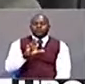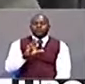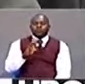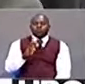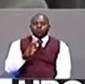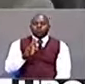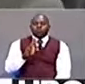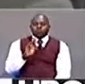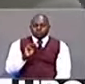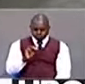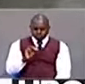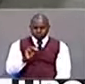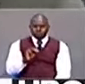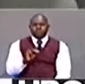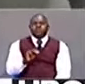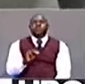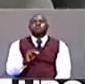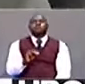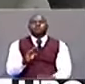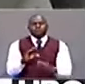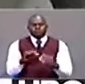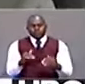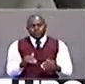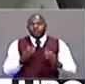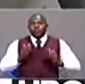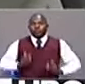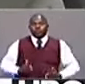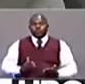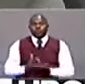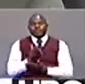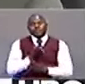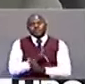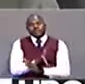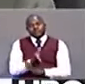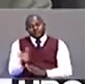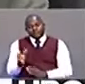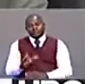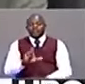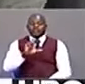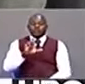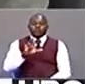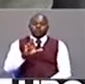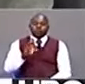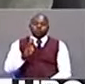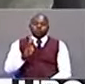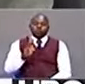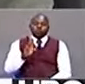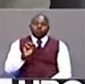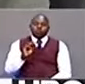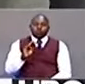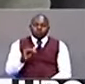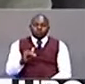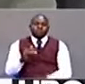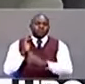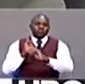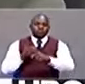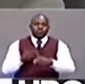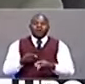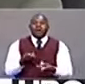All the social ills and cross human rights violations that Rumu condemned are happening